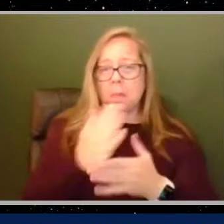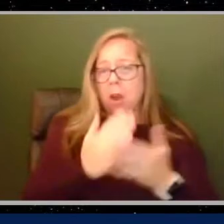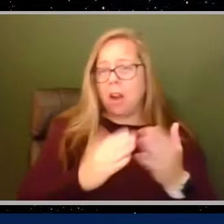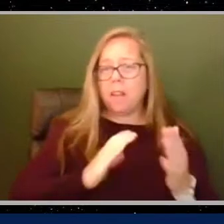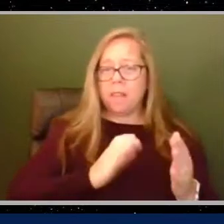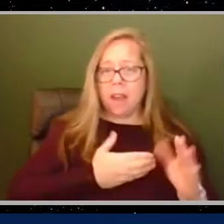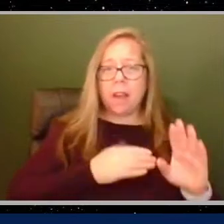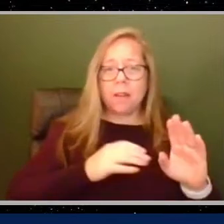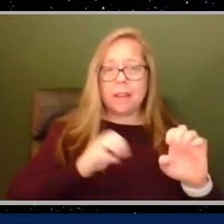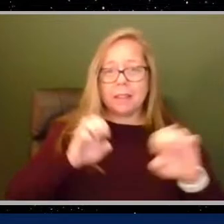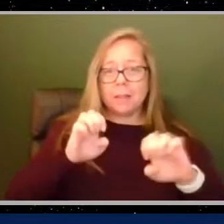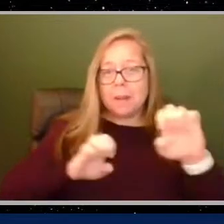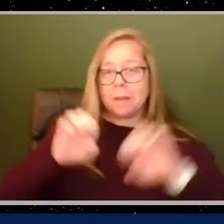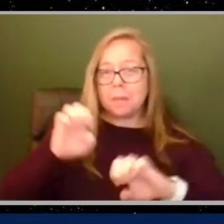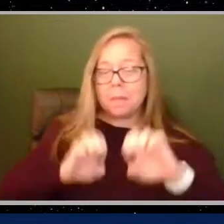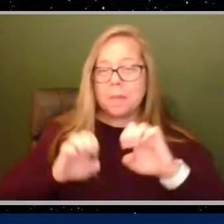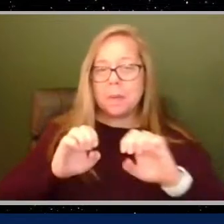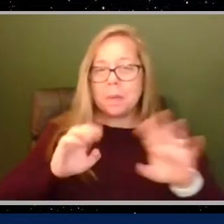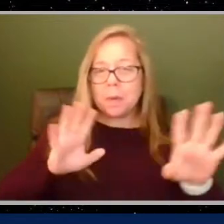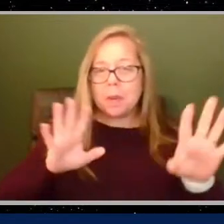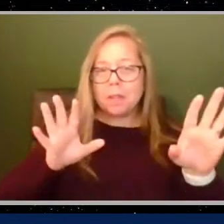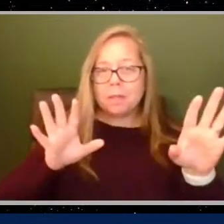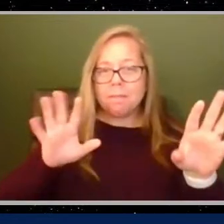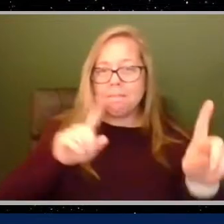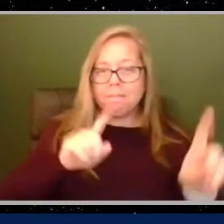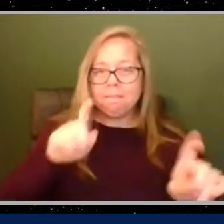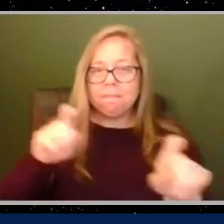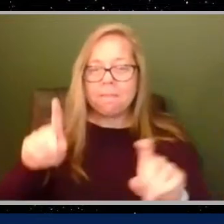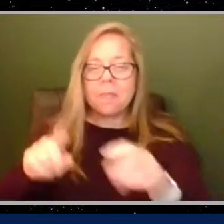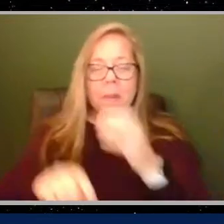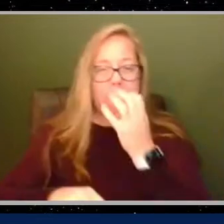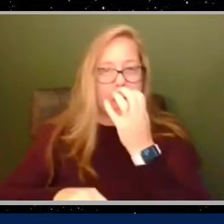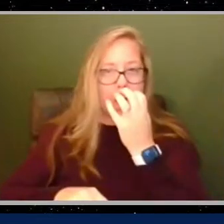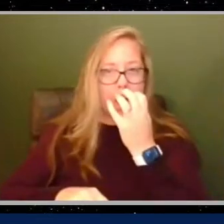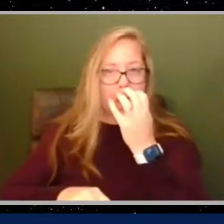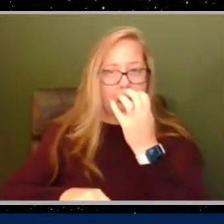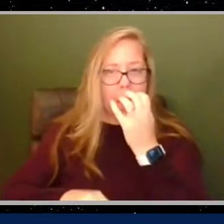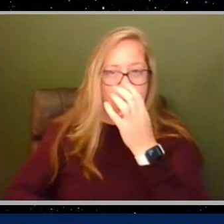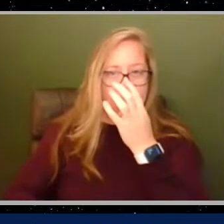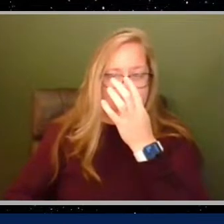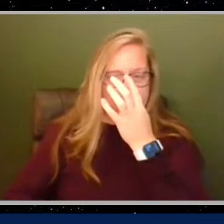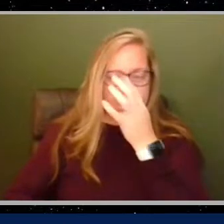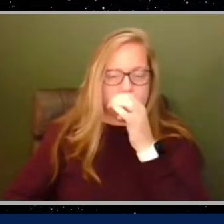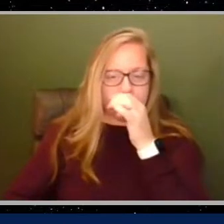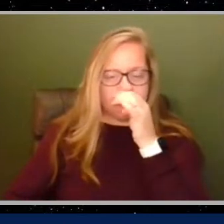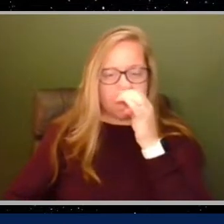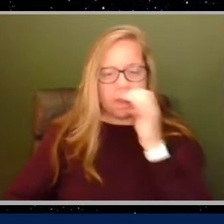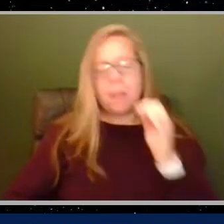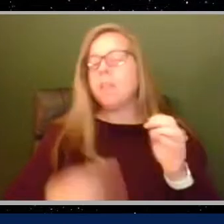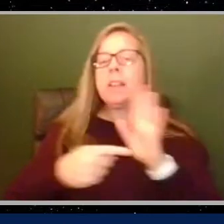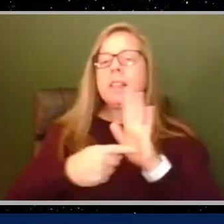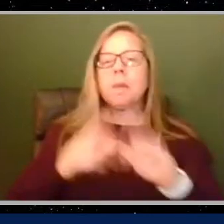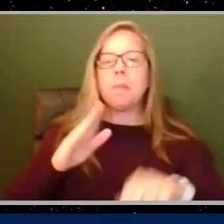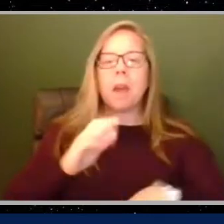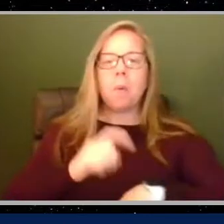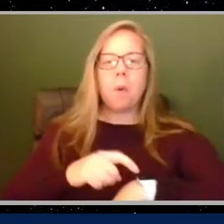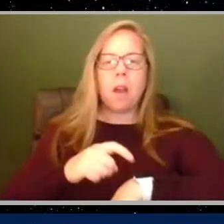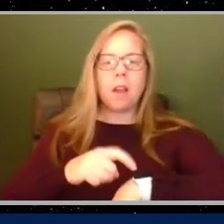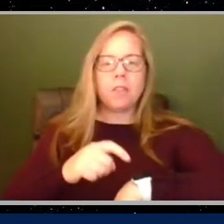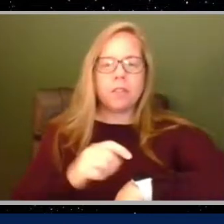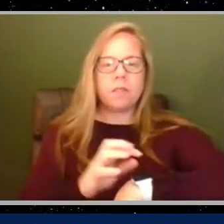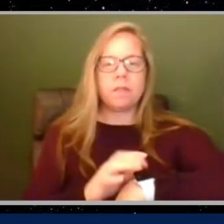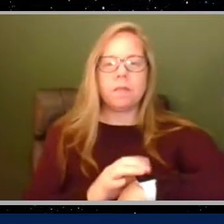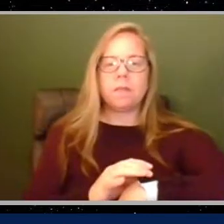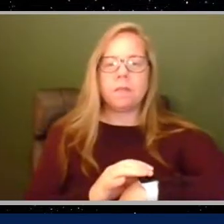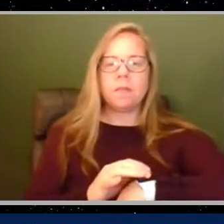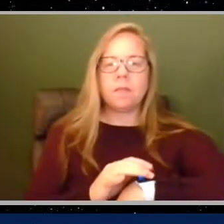going to actually, choose. Will include haptics because, let's say for your watch, most of us have some